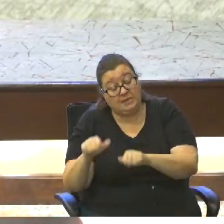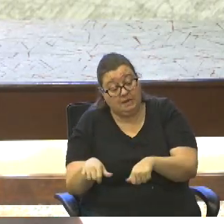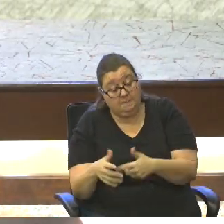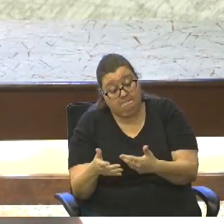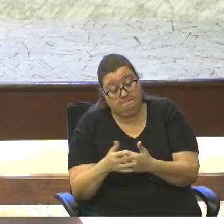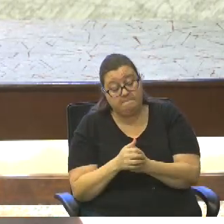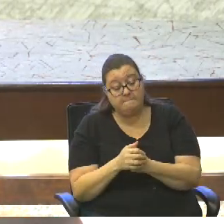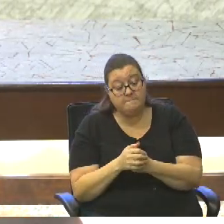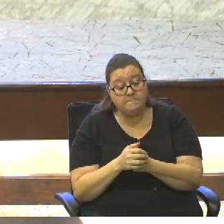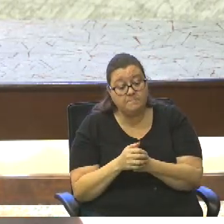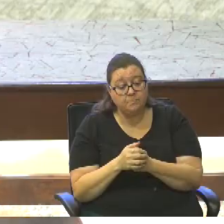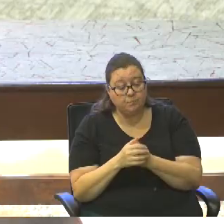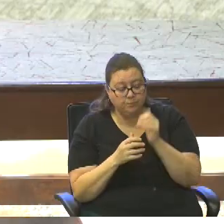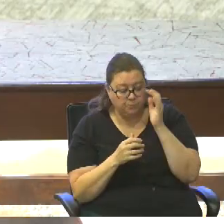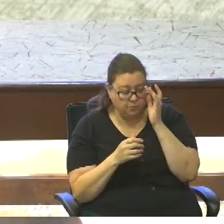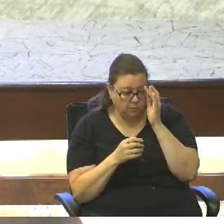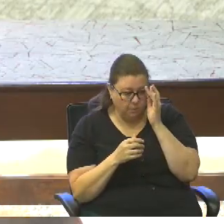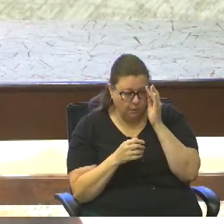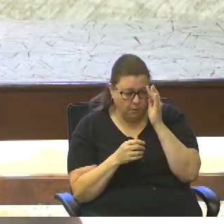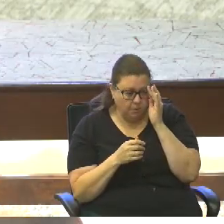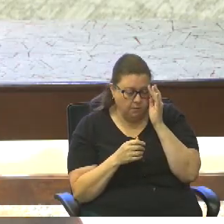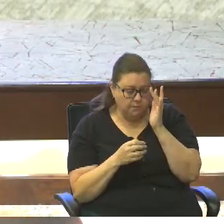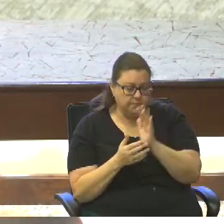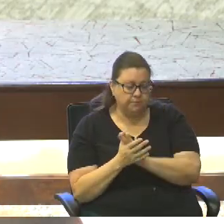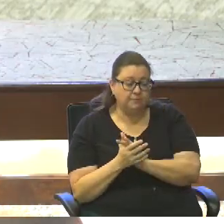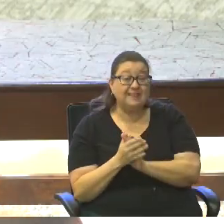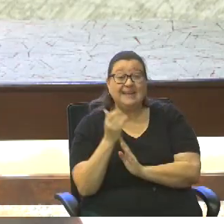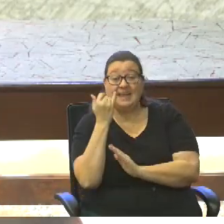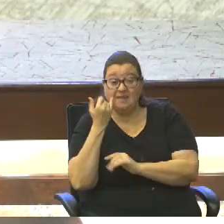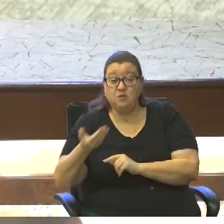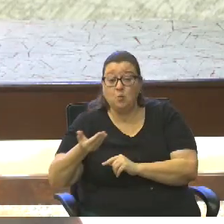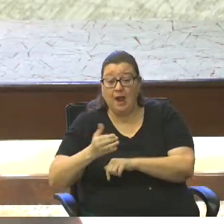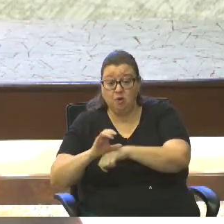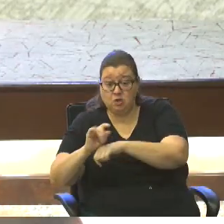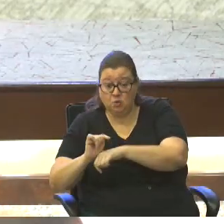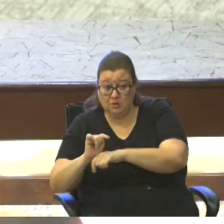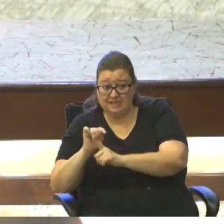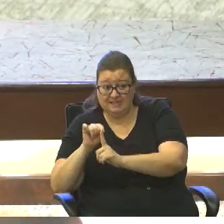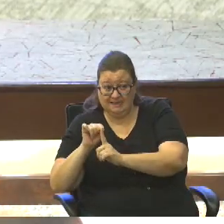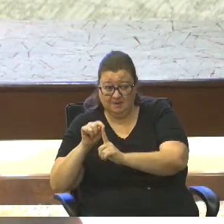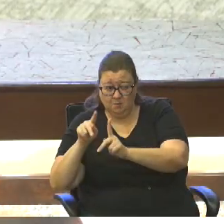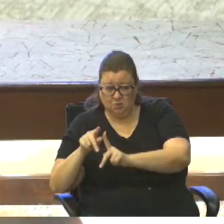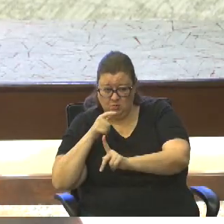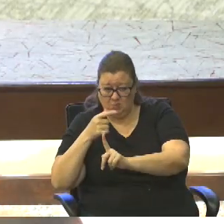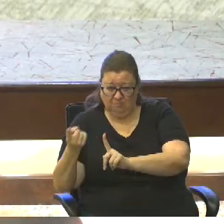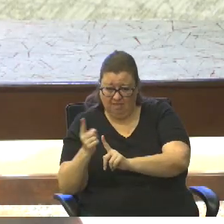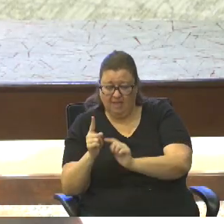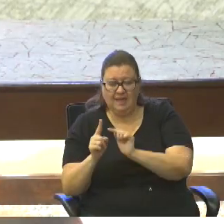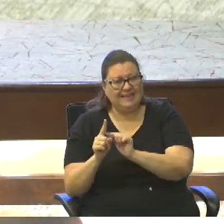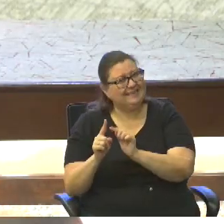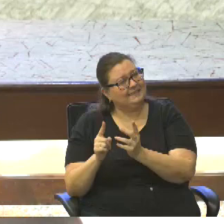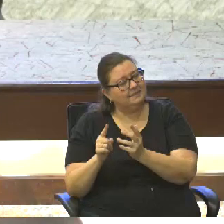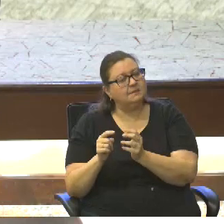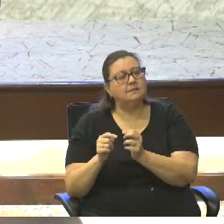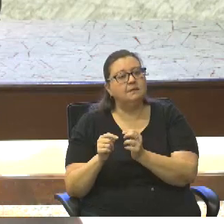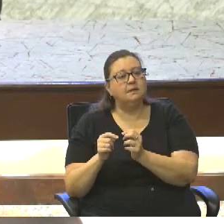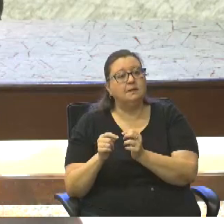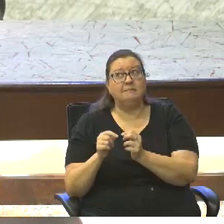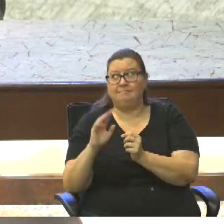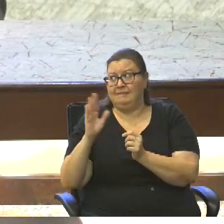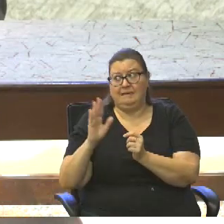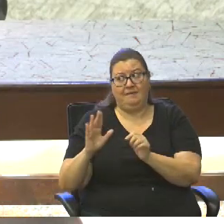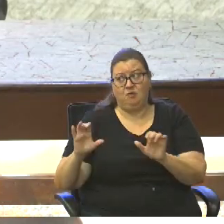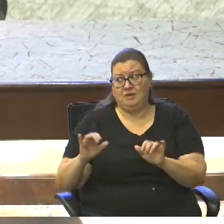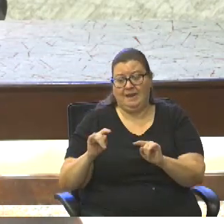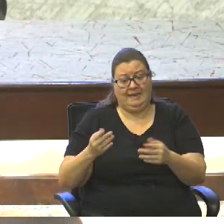Sure. But my suggestion in using a consultant is based strictly on the fact that, as far as I can tell, this has never been done